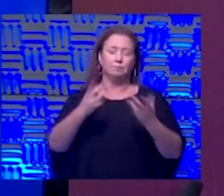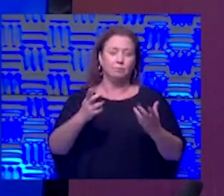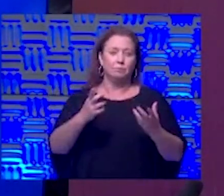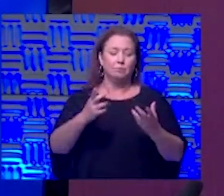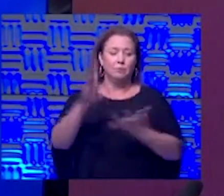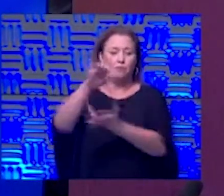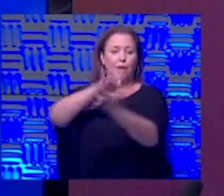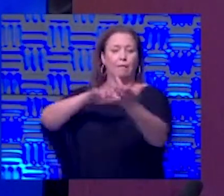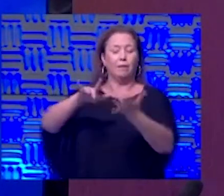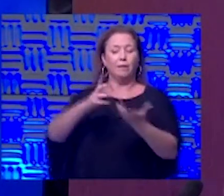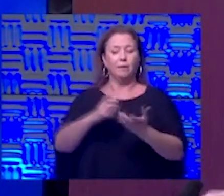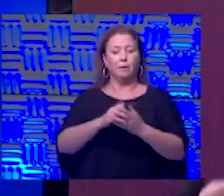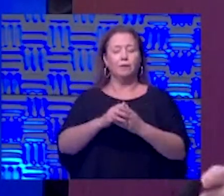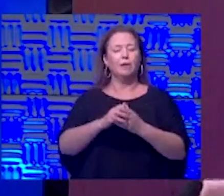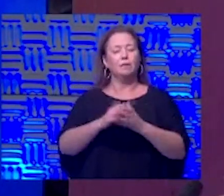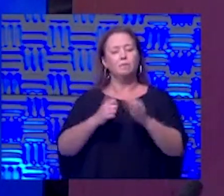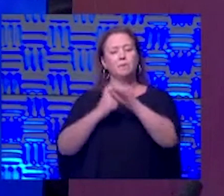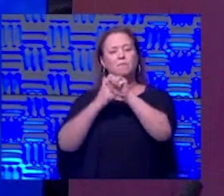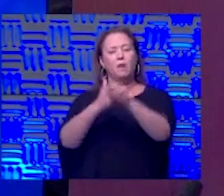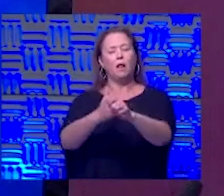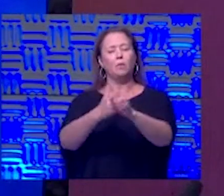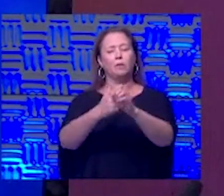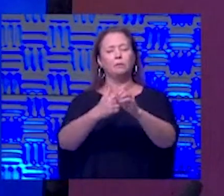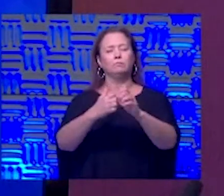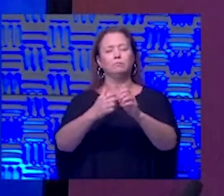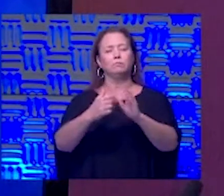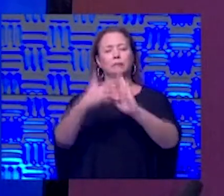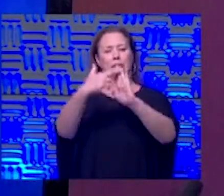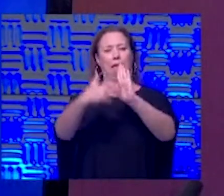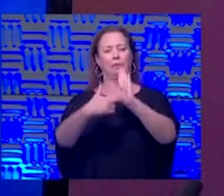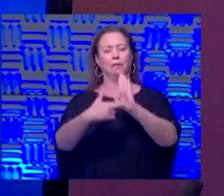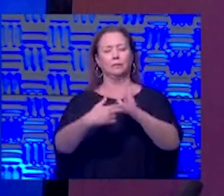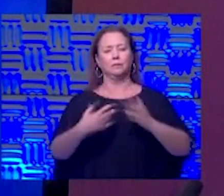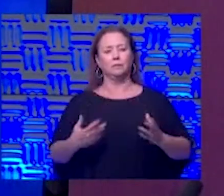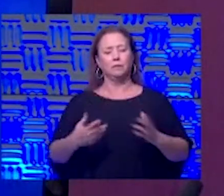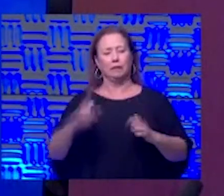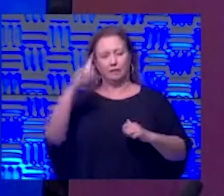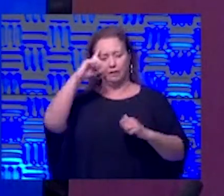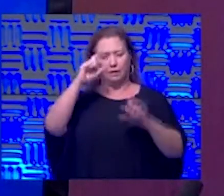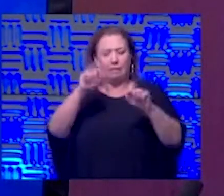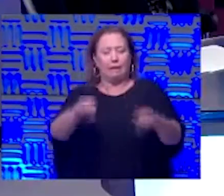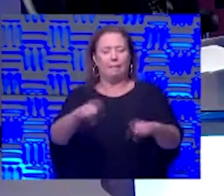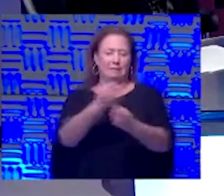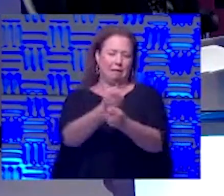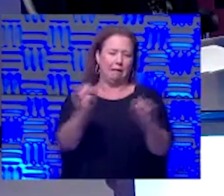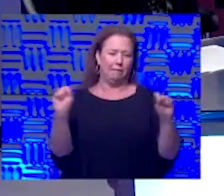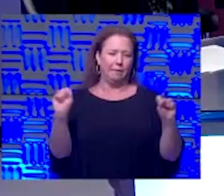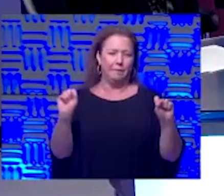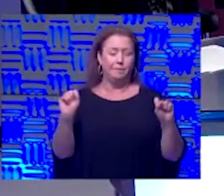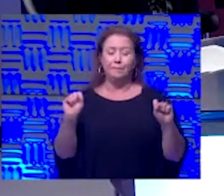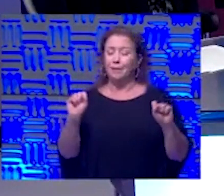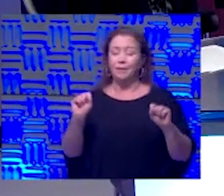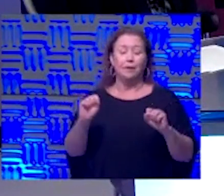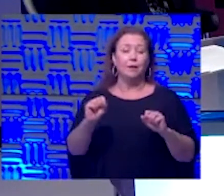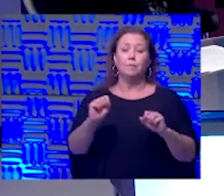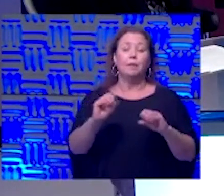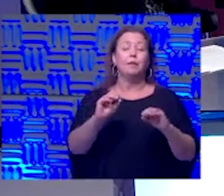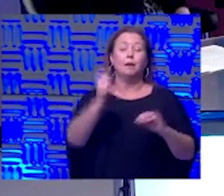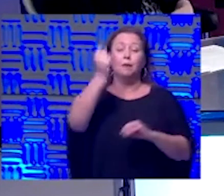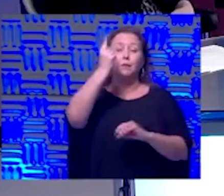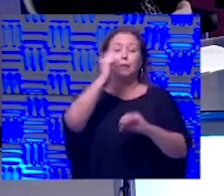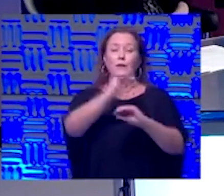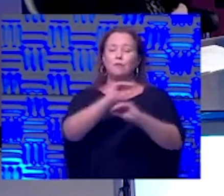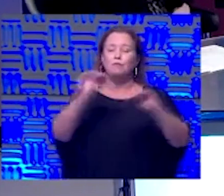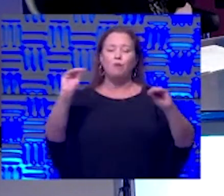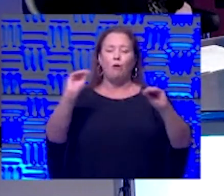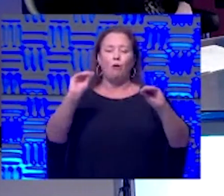certain guidelines, I think it can be done relatively safely. But there's no such thing as no risk.